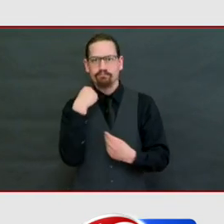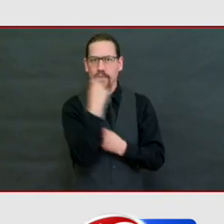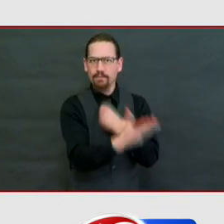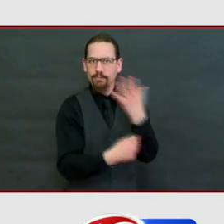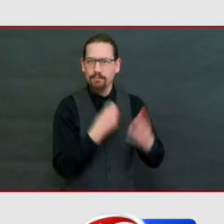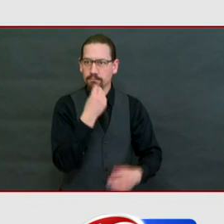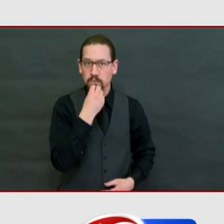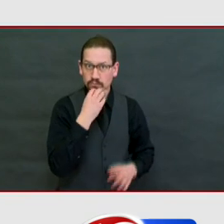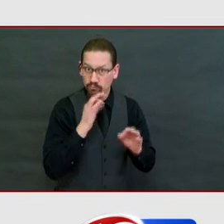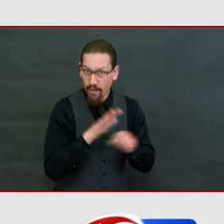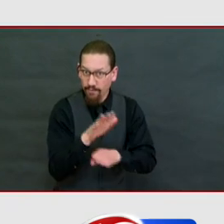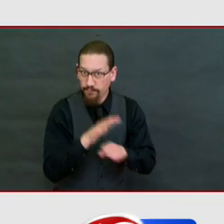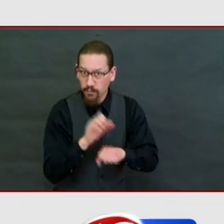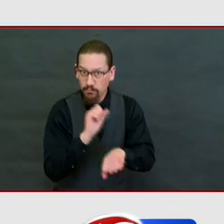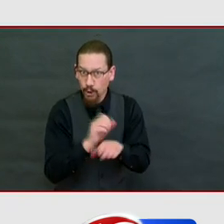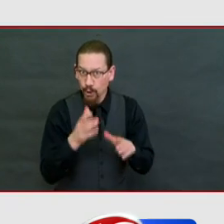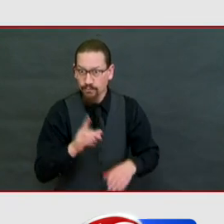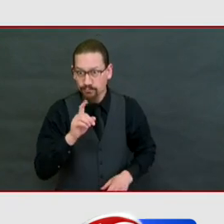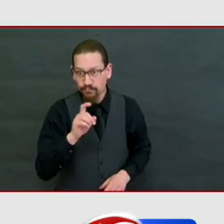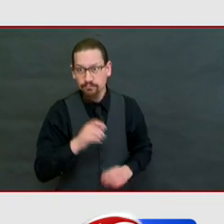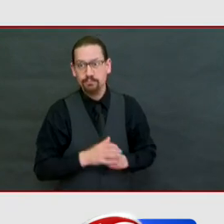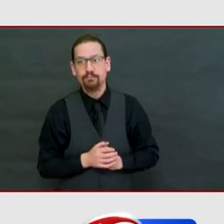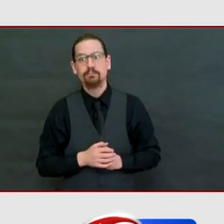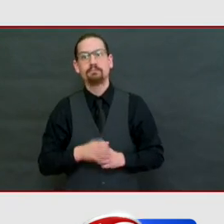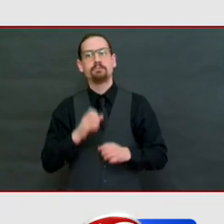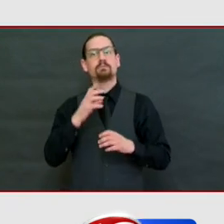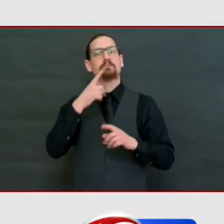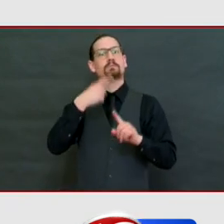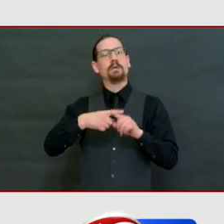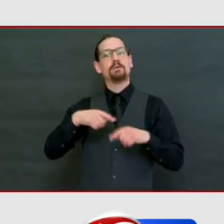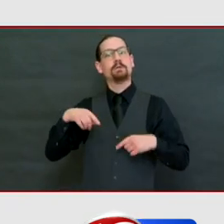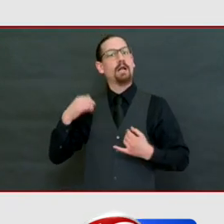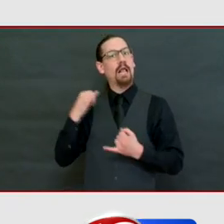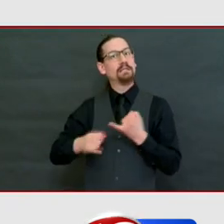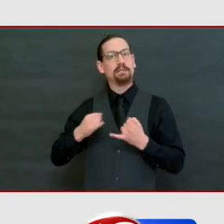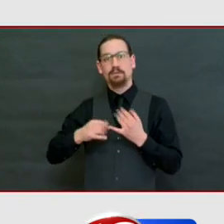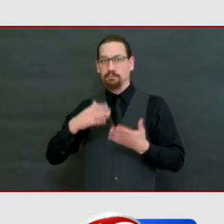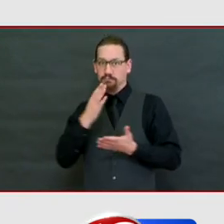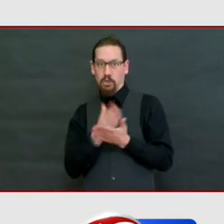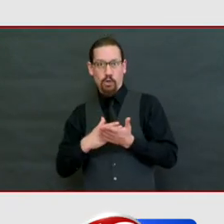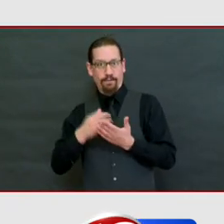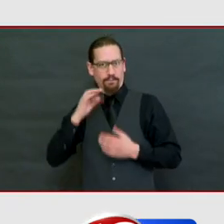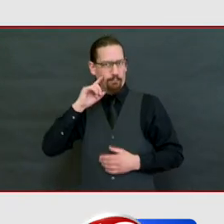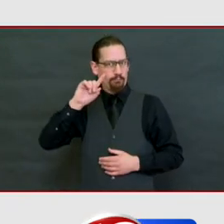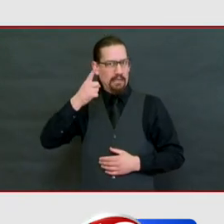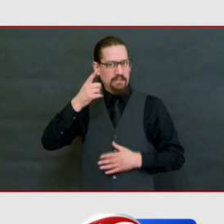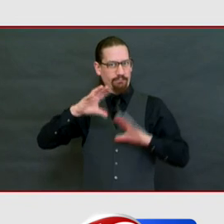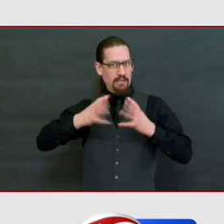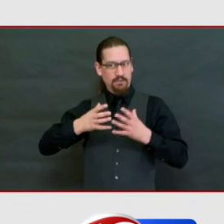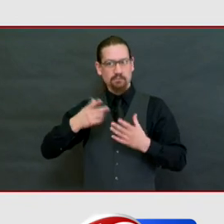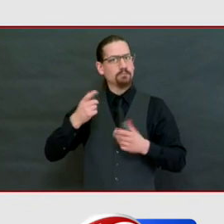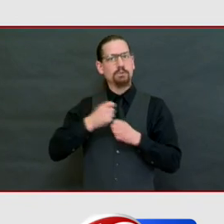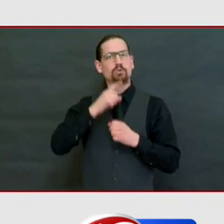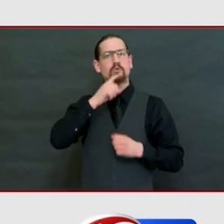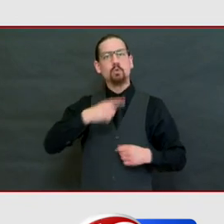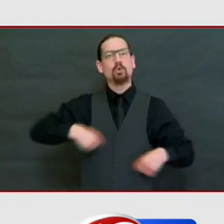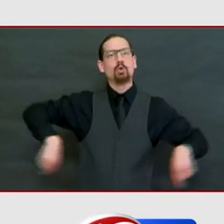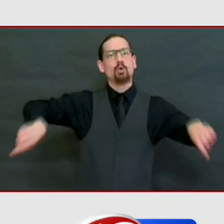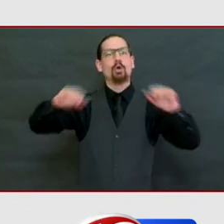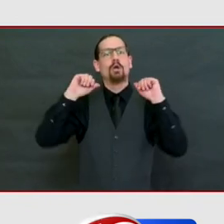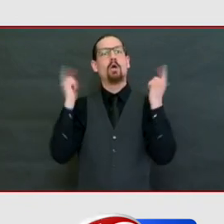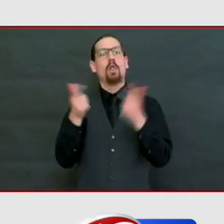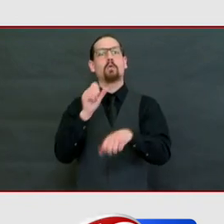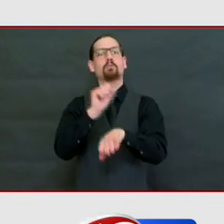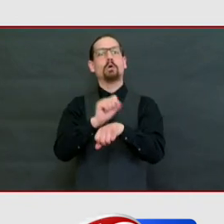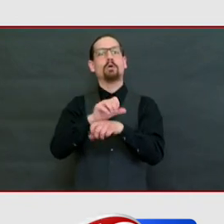in place with enforcement mechanisms, and we need to be constantly tracking the data to know if and when